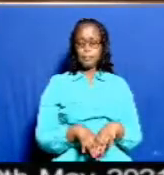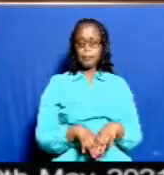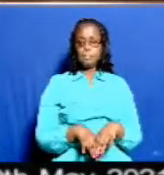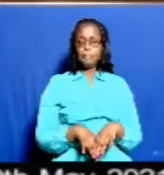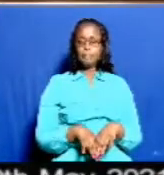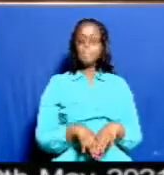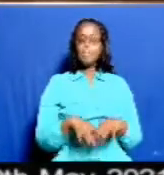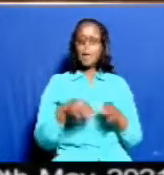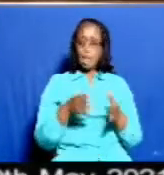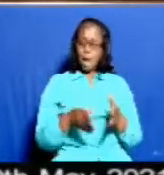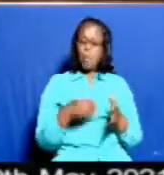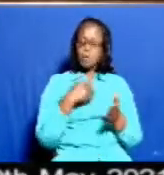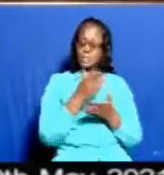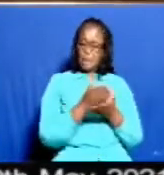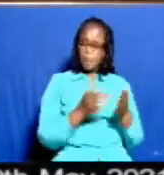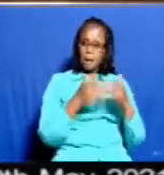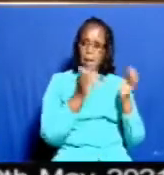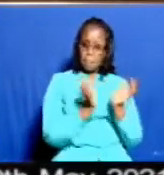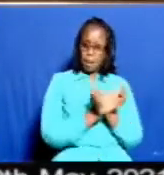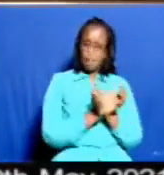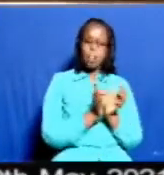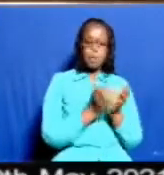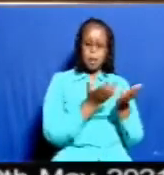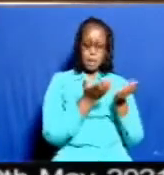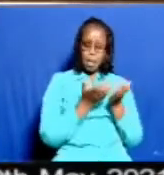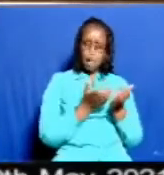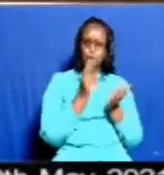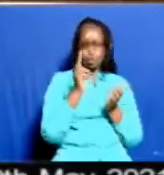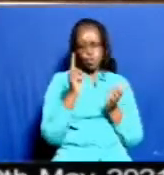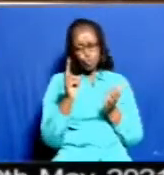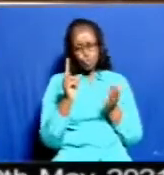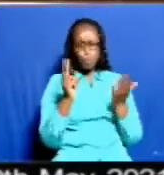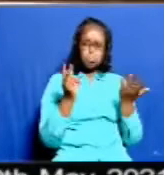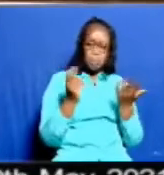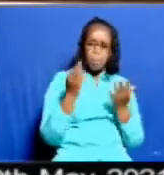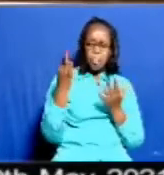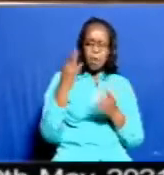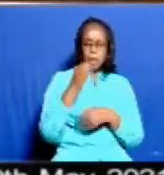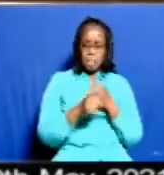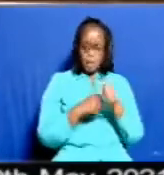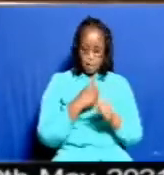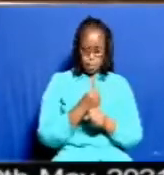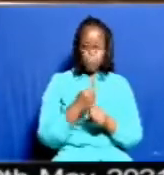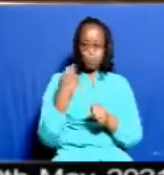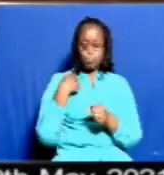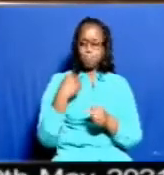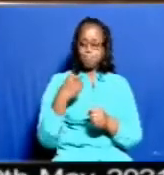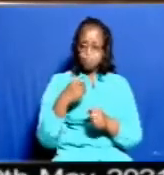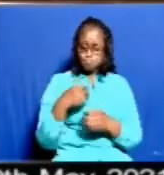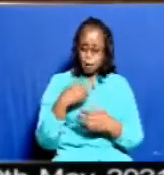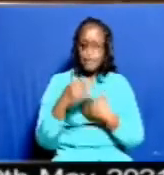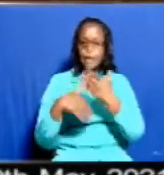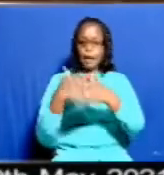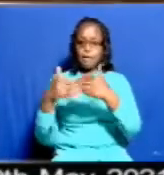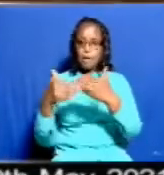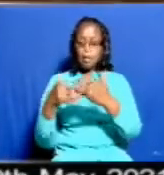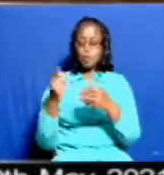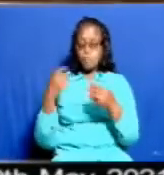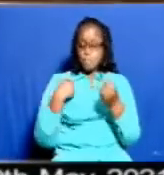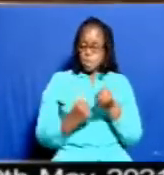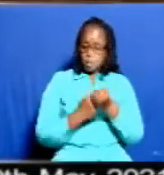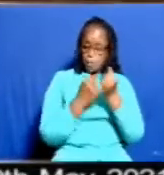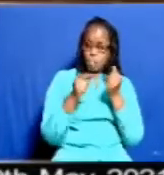of 2 to 3 years to be able to recover. Therefore, Honorable Speaker, I want to say that I want to support this on the basis that this airline